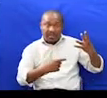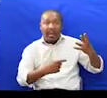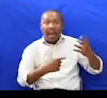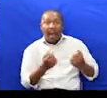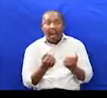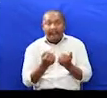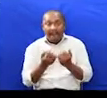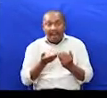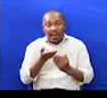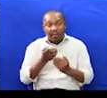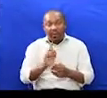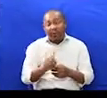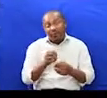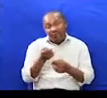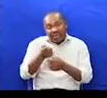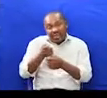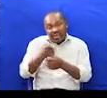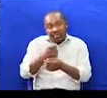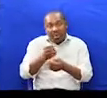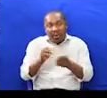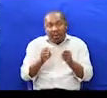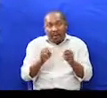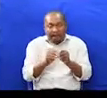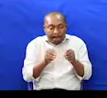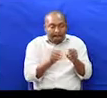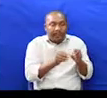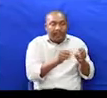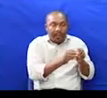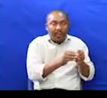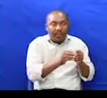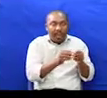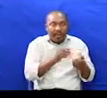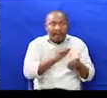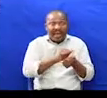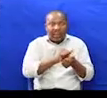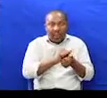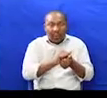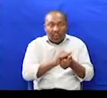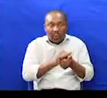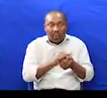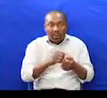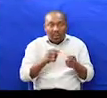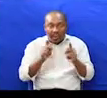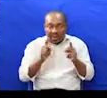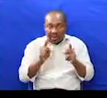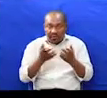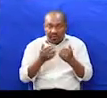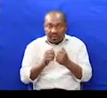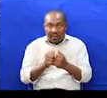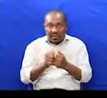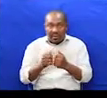made up of small particle. When we say a small particle, if I can take this as a piece